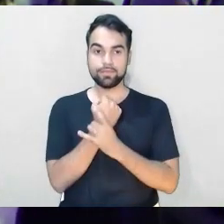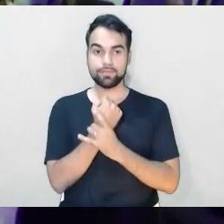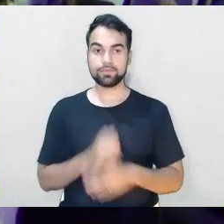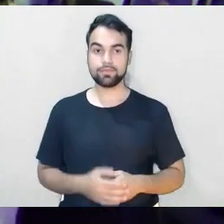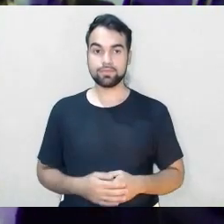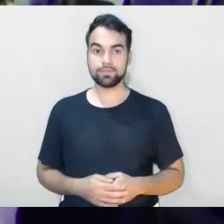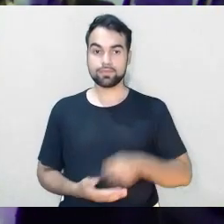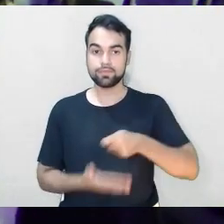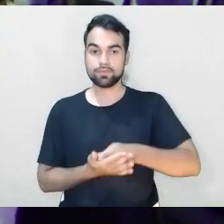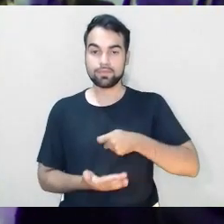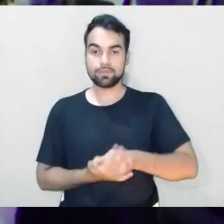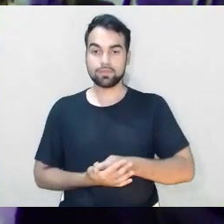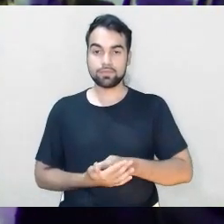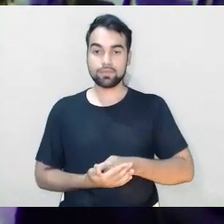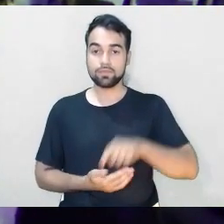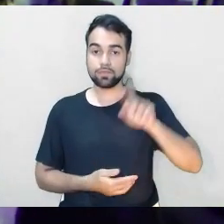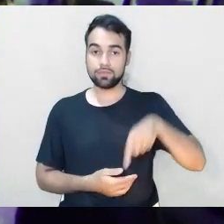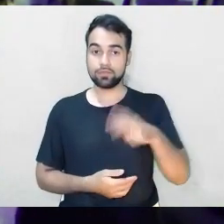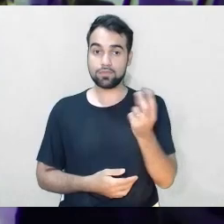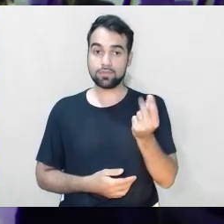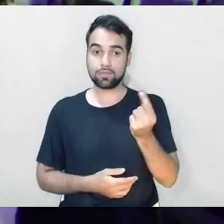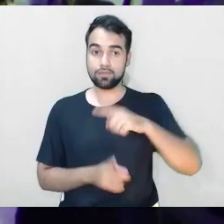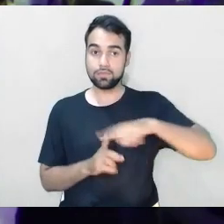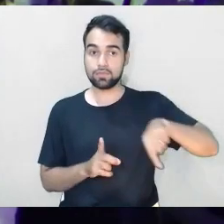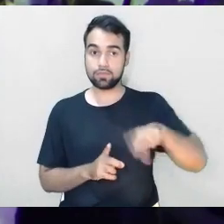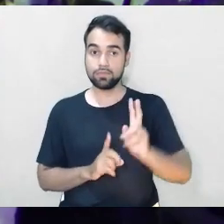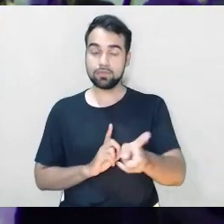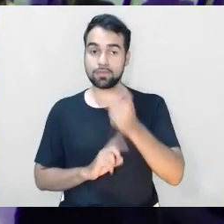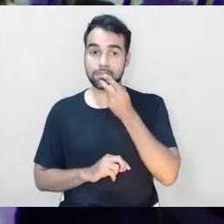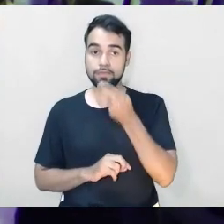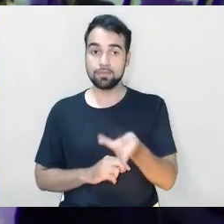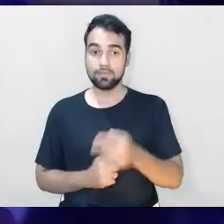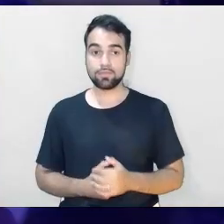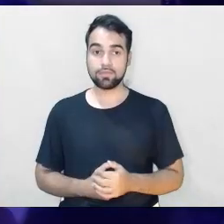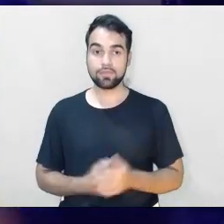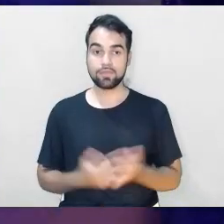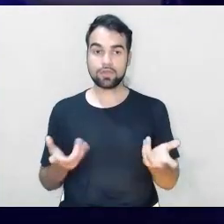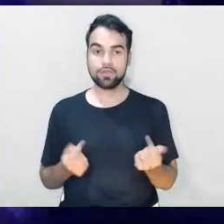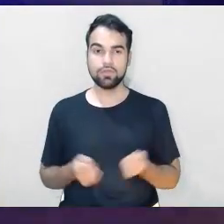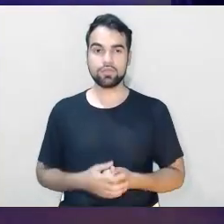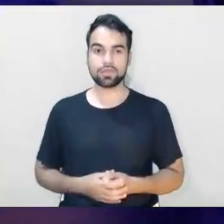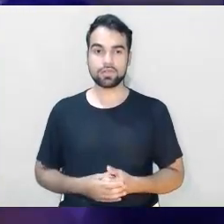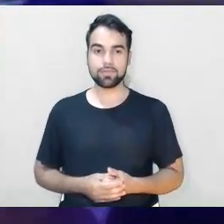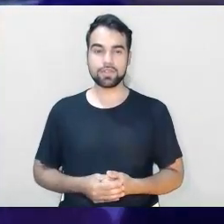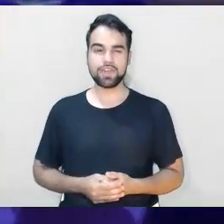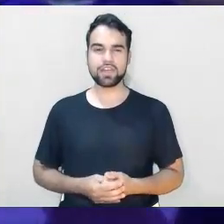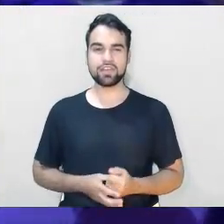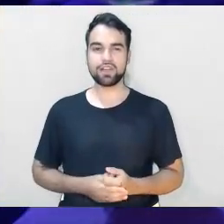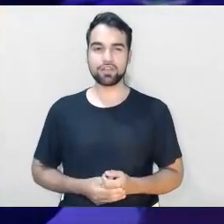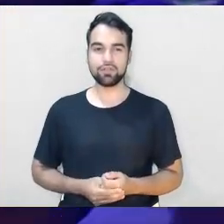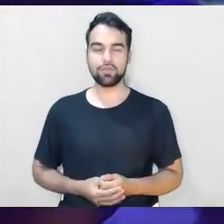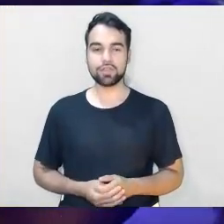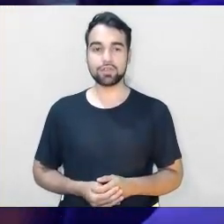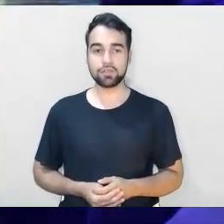Quality, security. I always say it's quality,